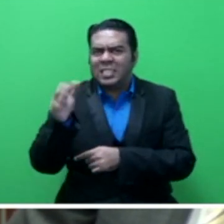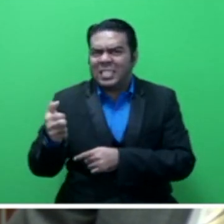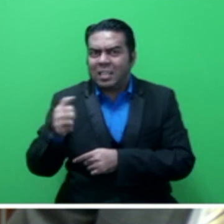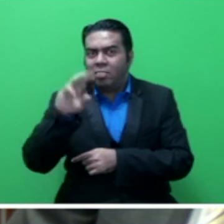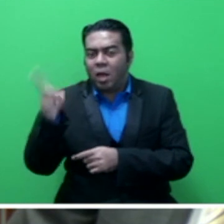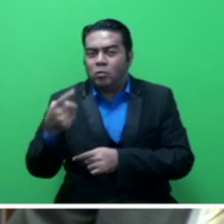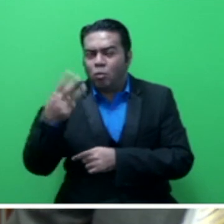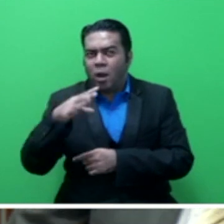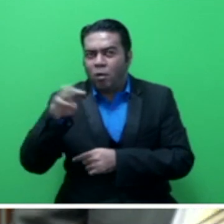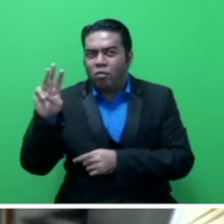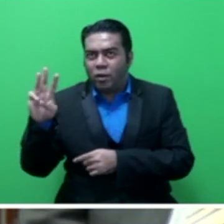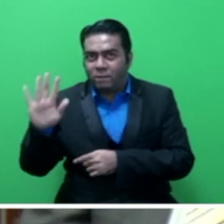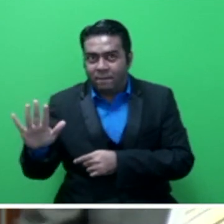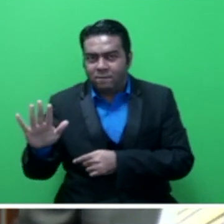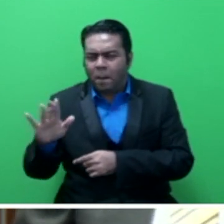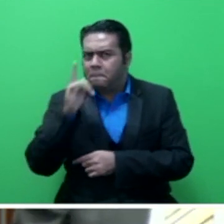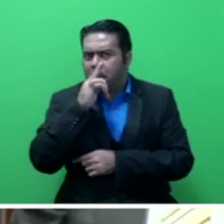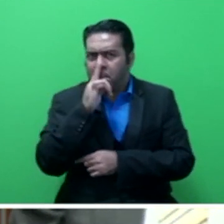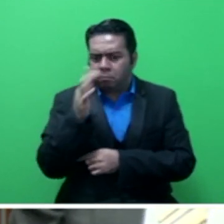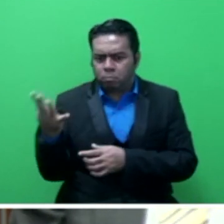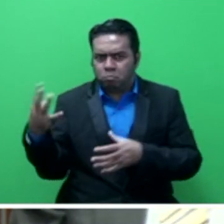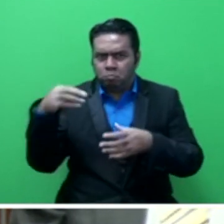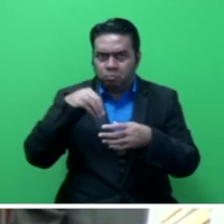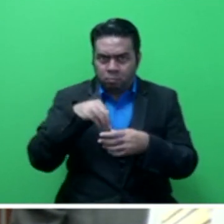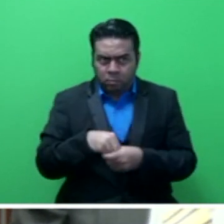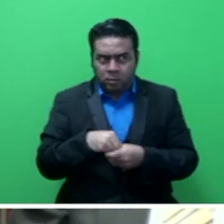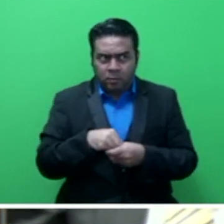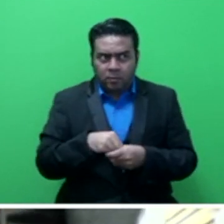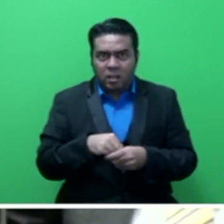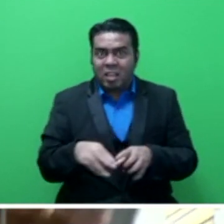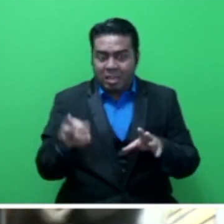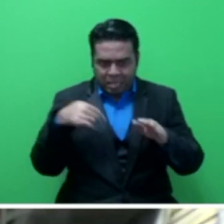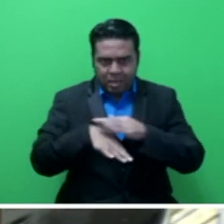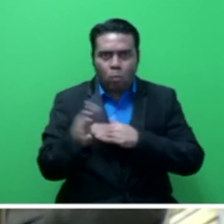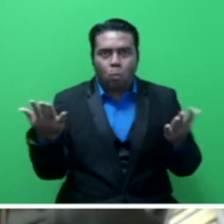26,635 cases in the Pacific.